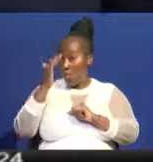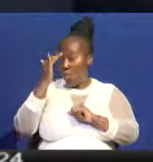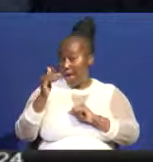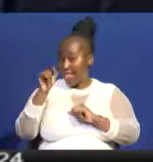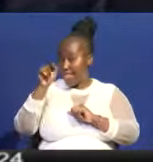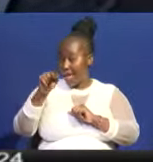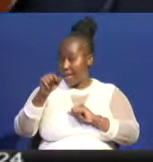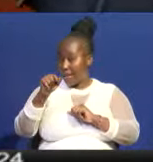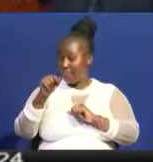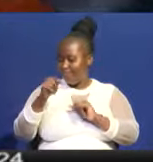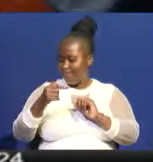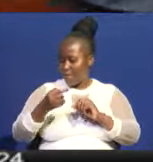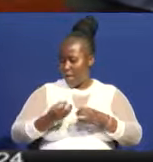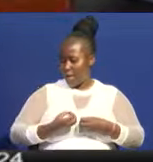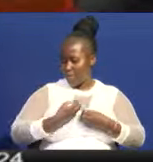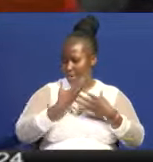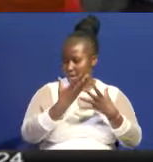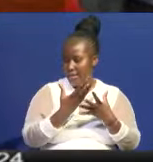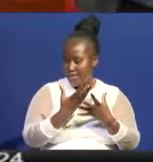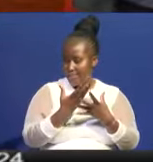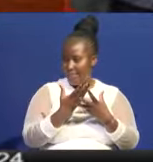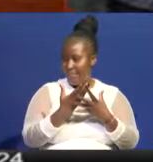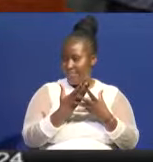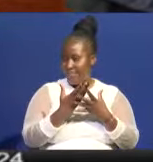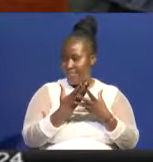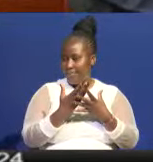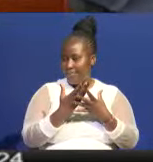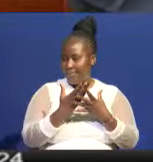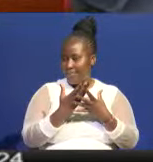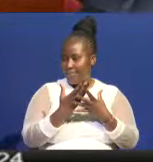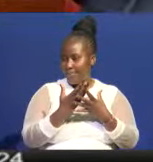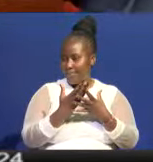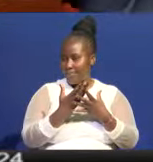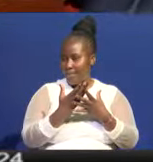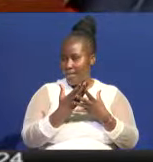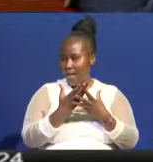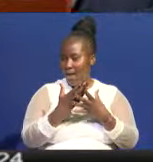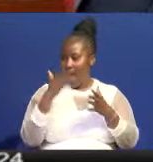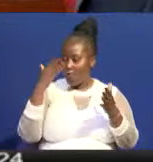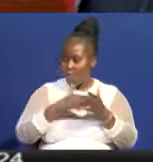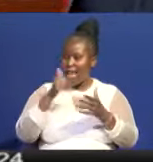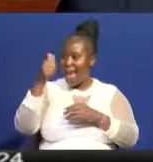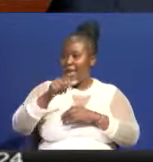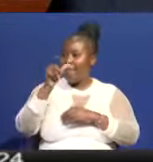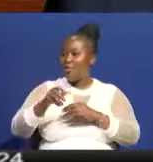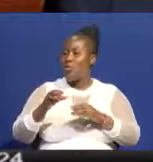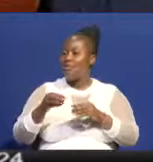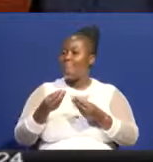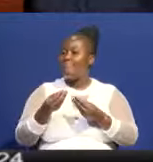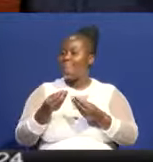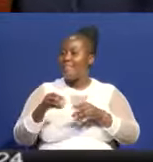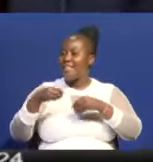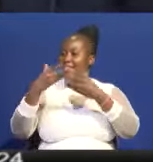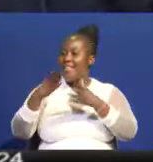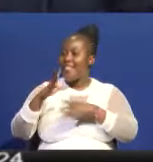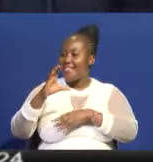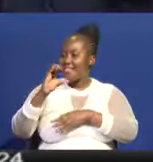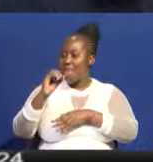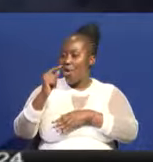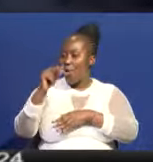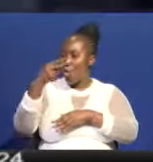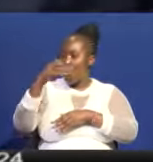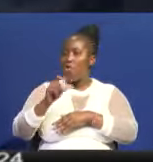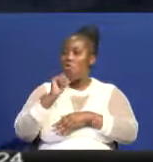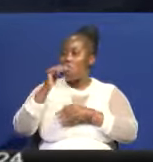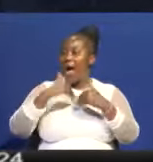because it expressly prohibits any person who is administering the oath not to have